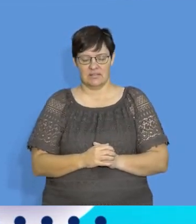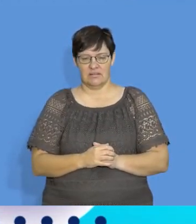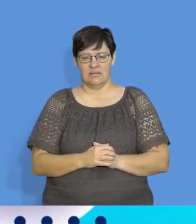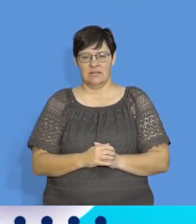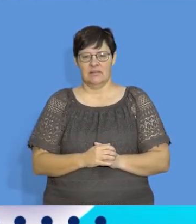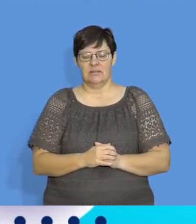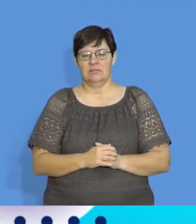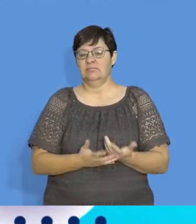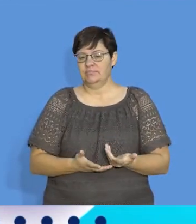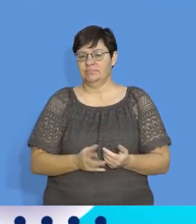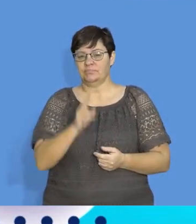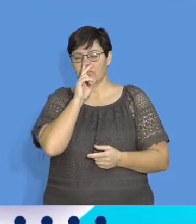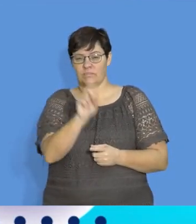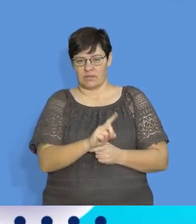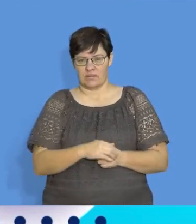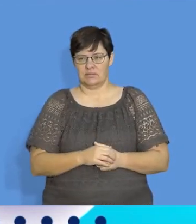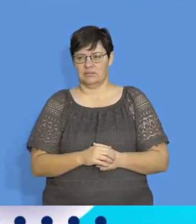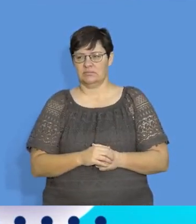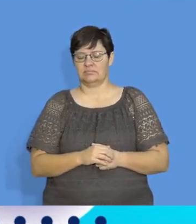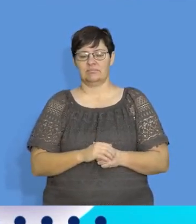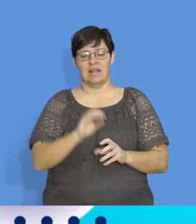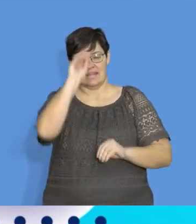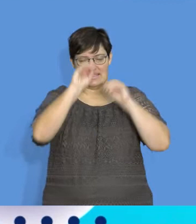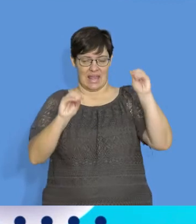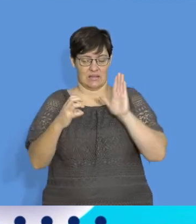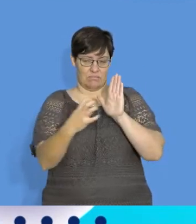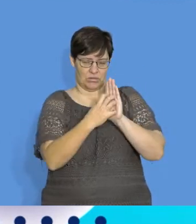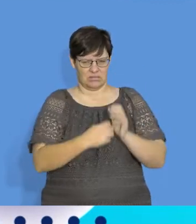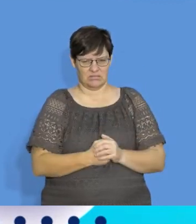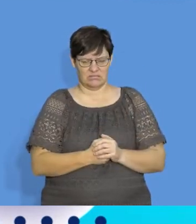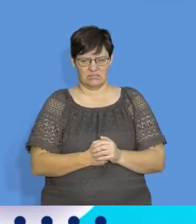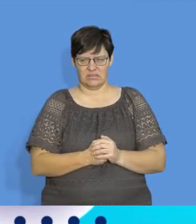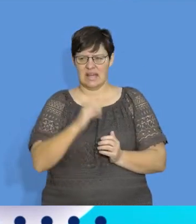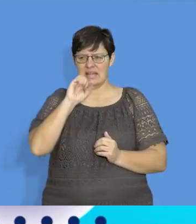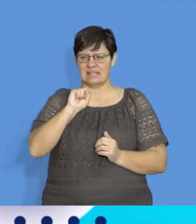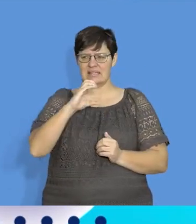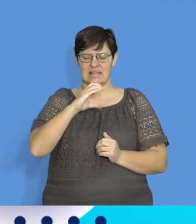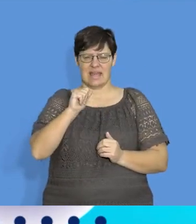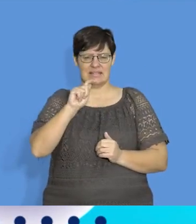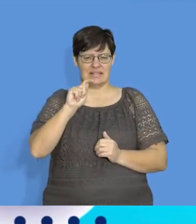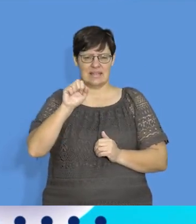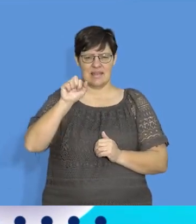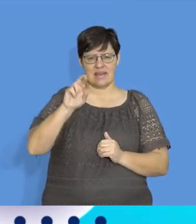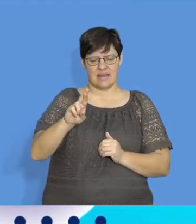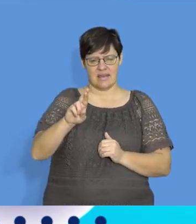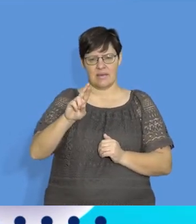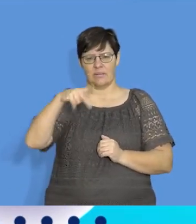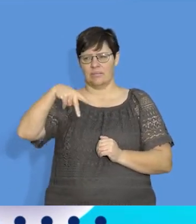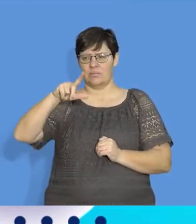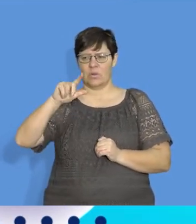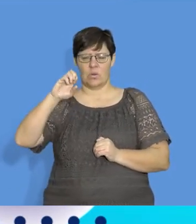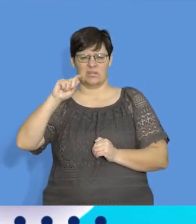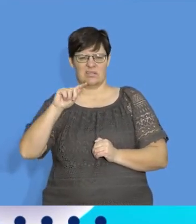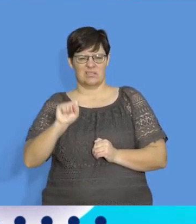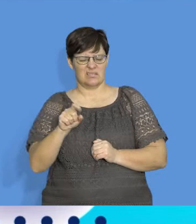this segment, we're going to look at what? Our scatter plot. What is a scatter plot? Have you seen a scatter plot before? Okay,